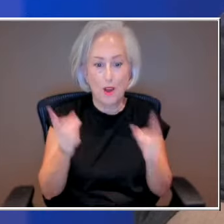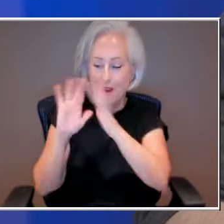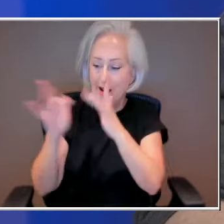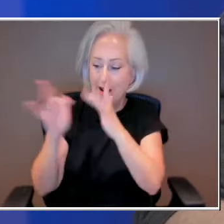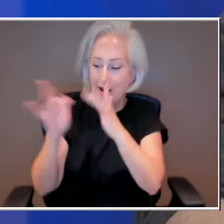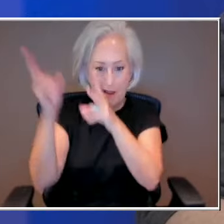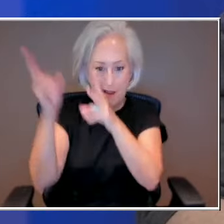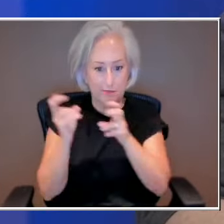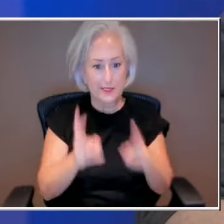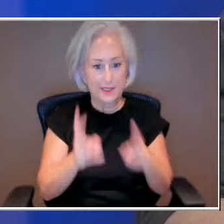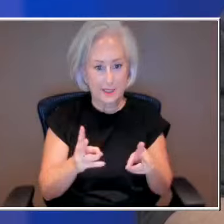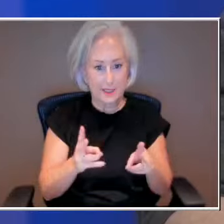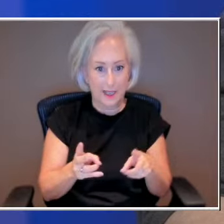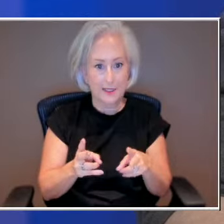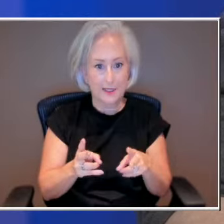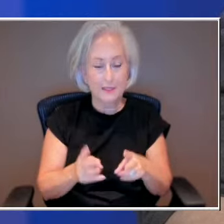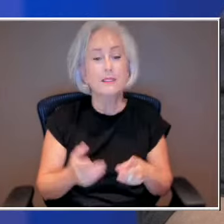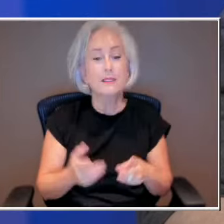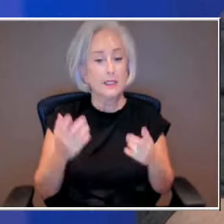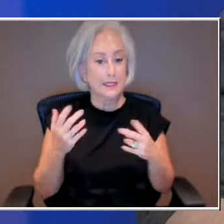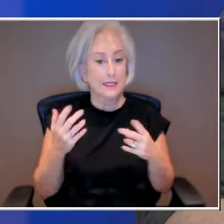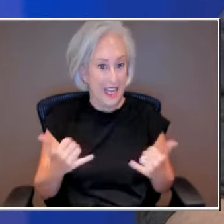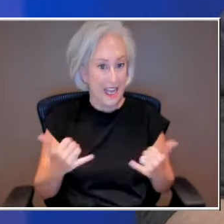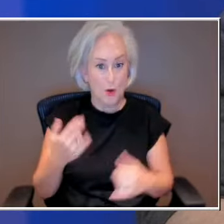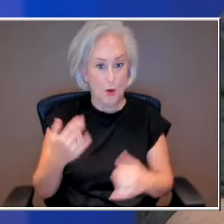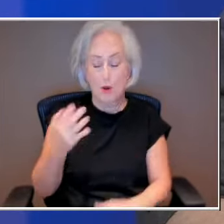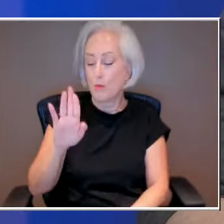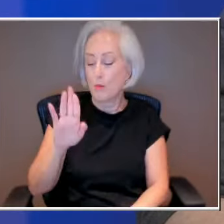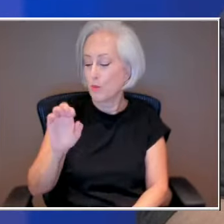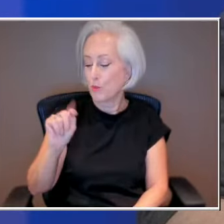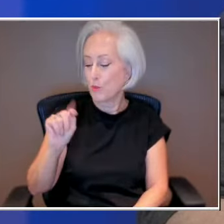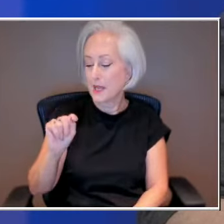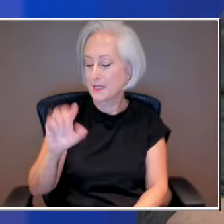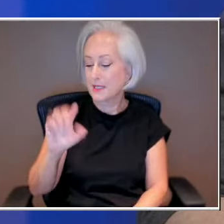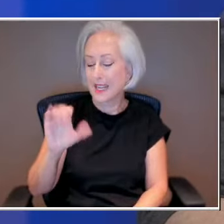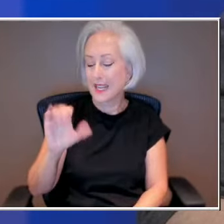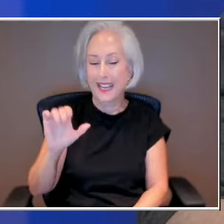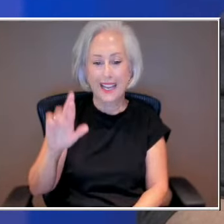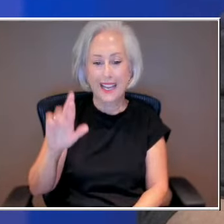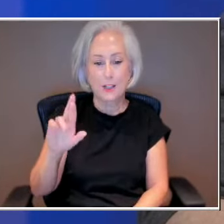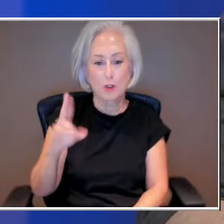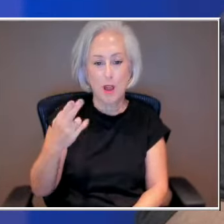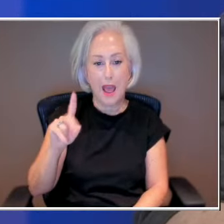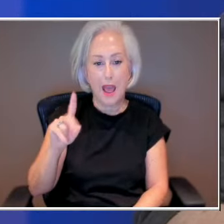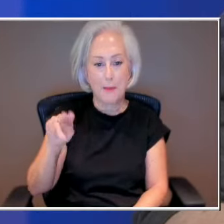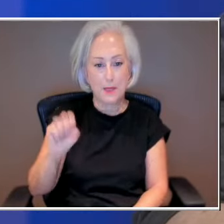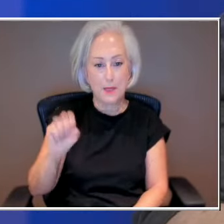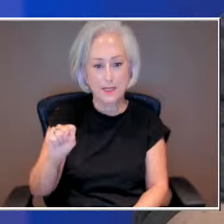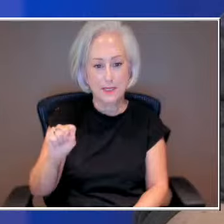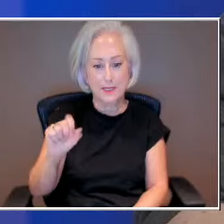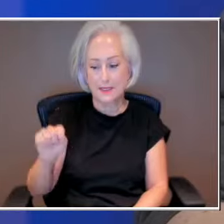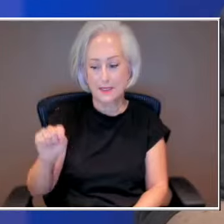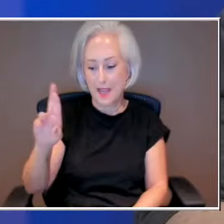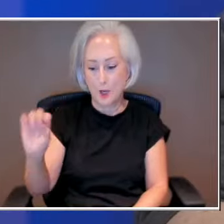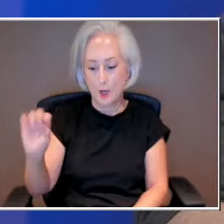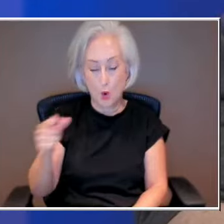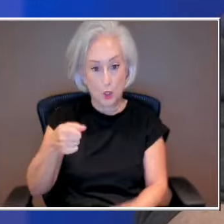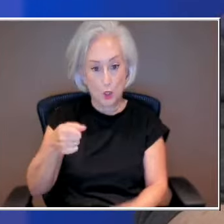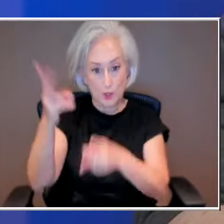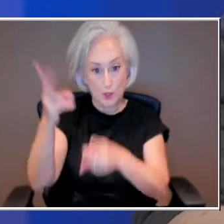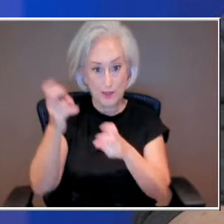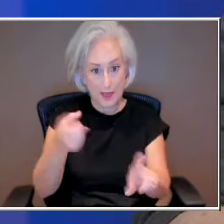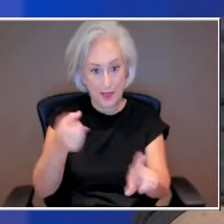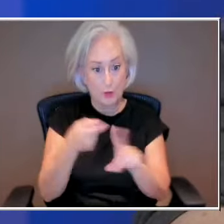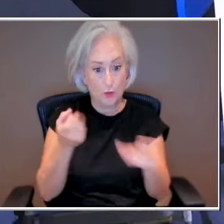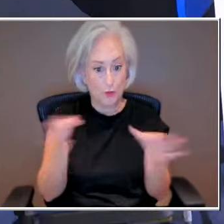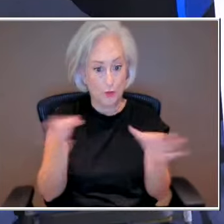website, malebreastcancerhappens.org, and you can download it for free on your Apple or your Google Android